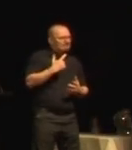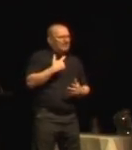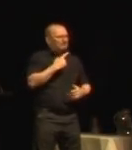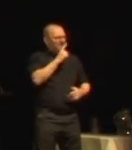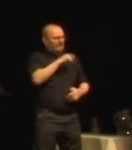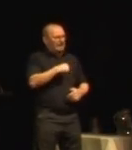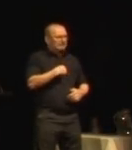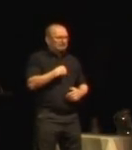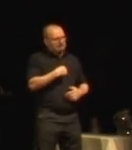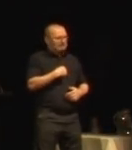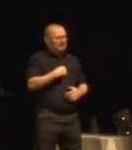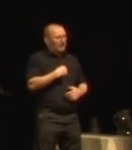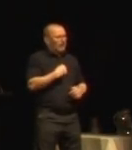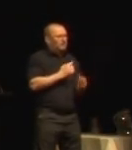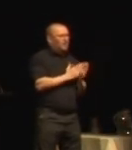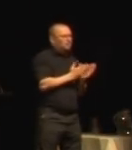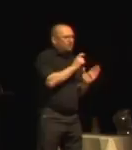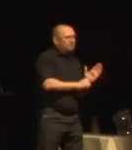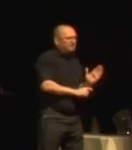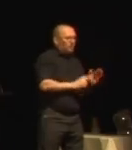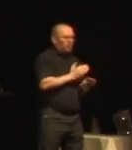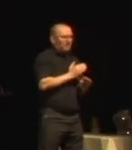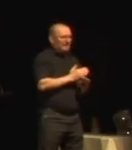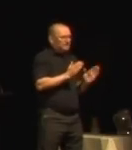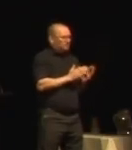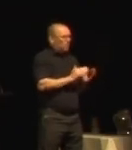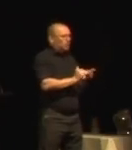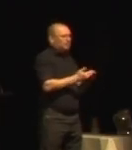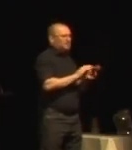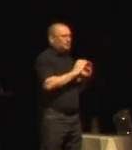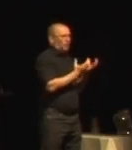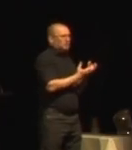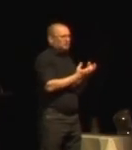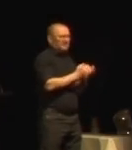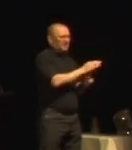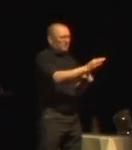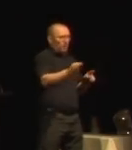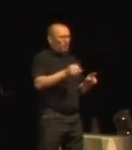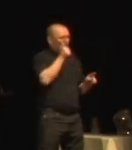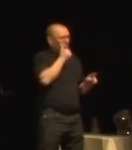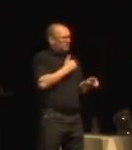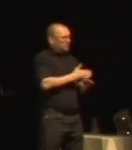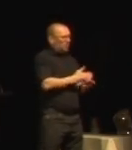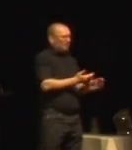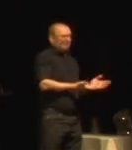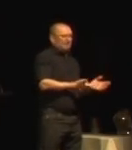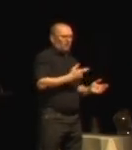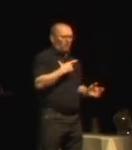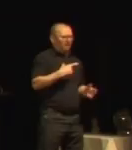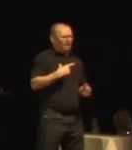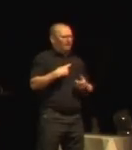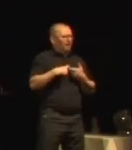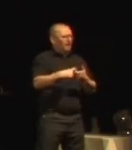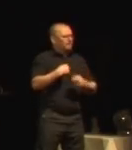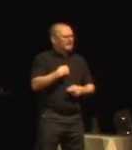at a community college that no one's heard of. Why would they want to hire me? And there were three sentences